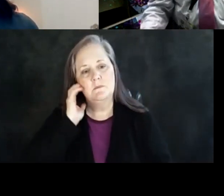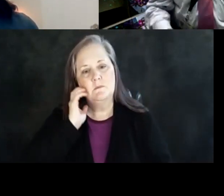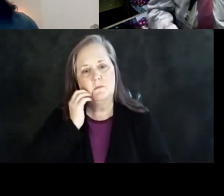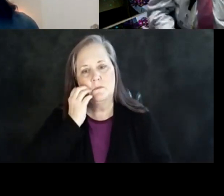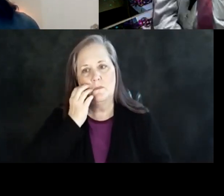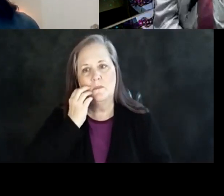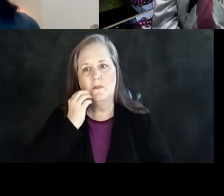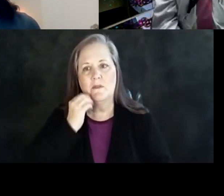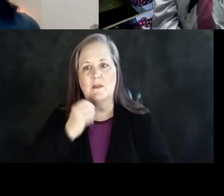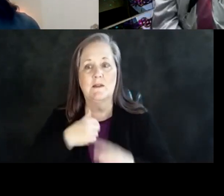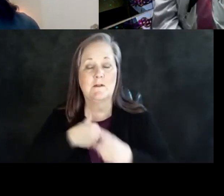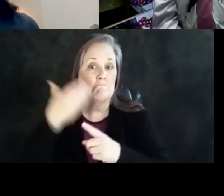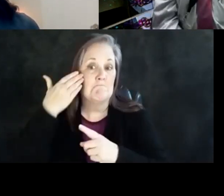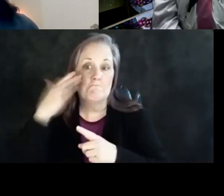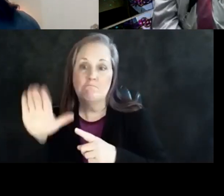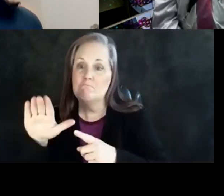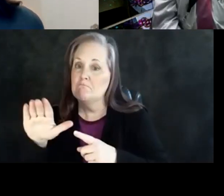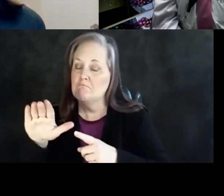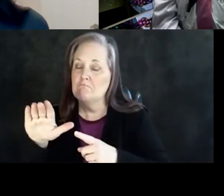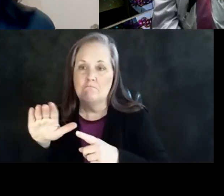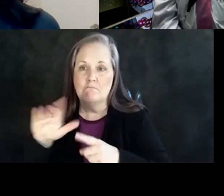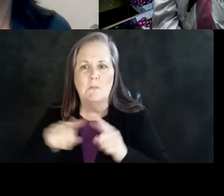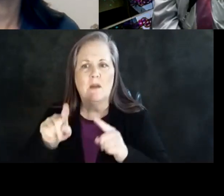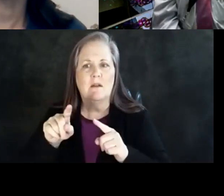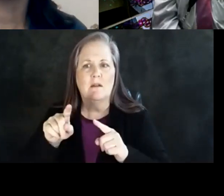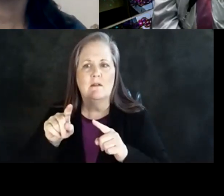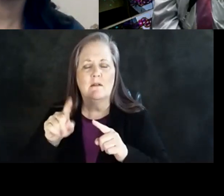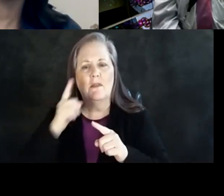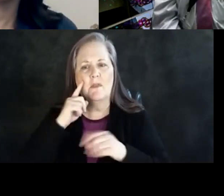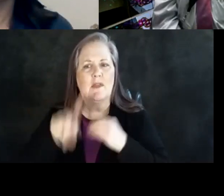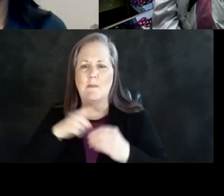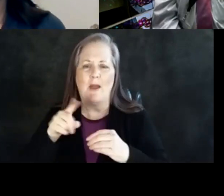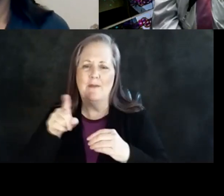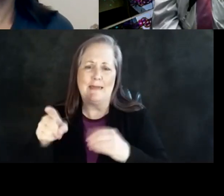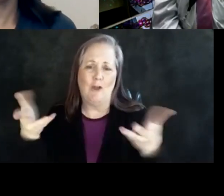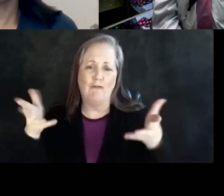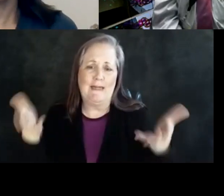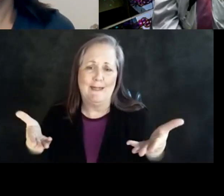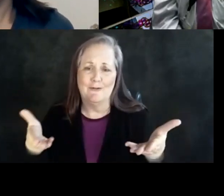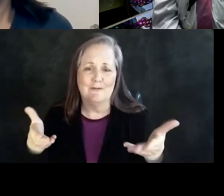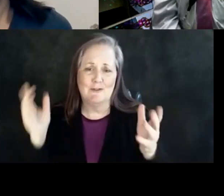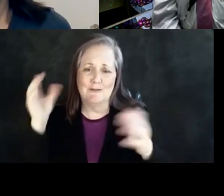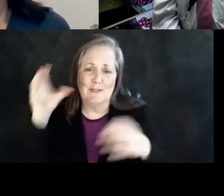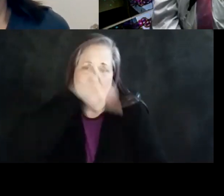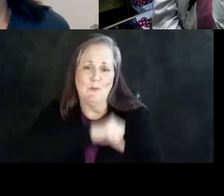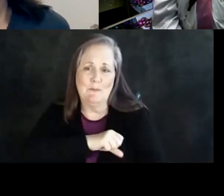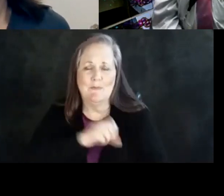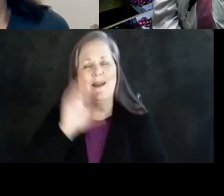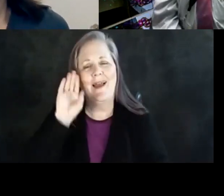You know, I'm unaware of that, but I think you should think that it's here, right? I know